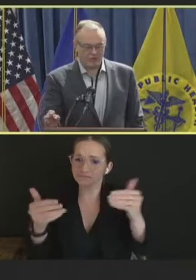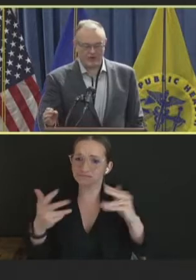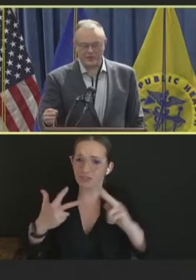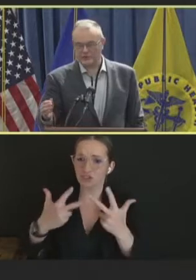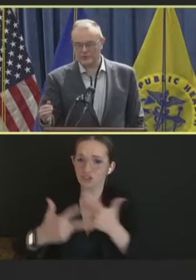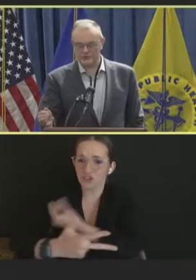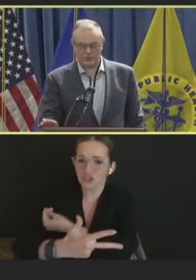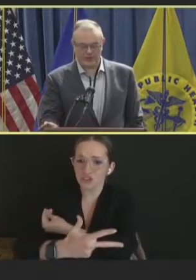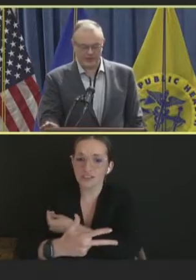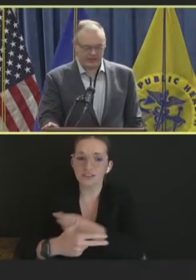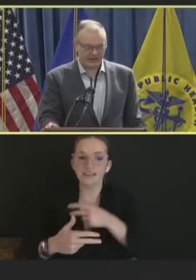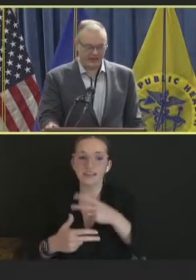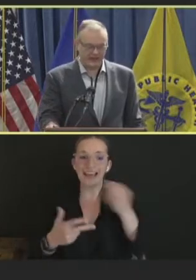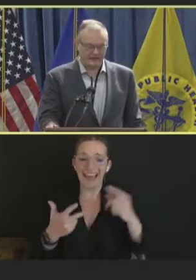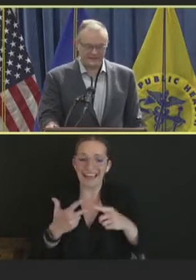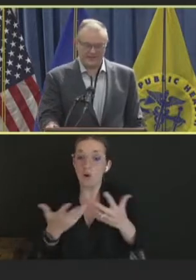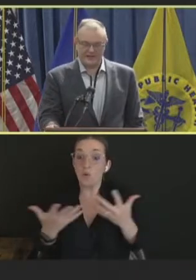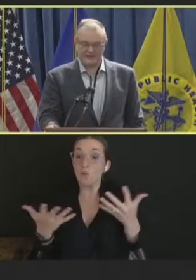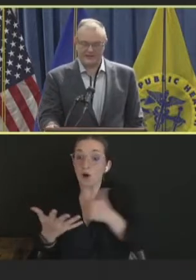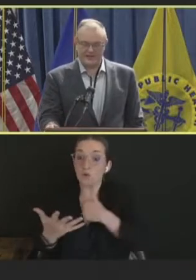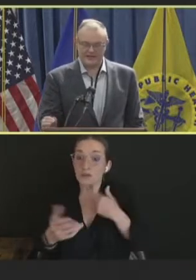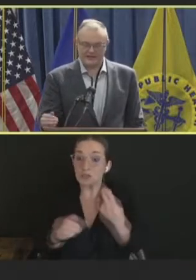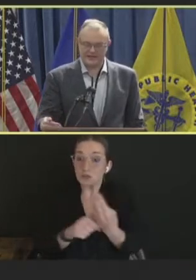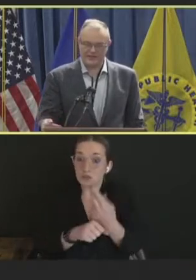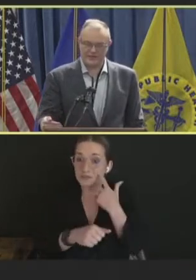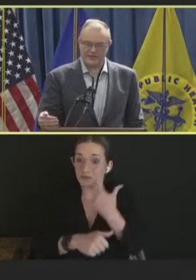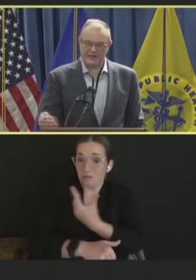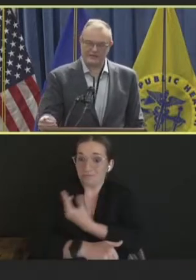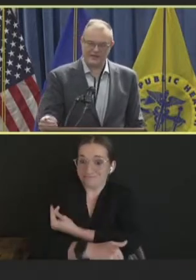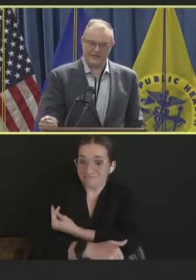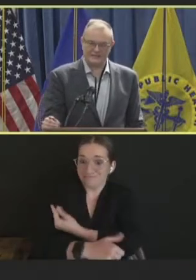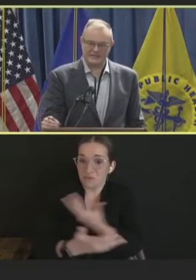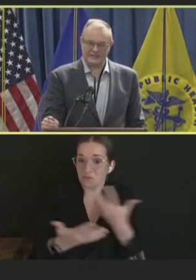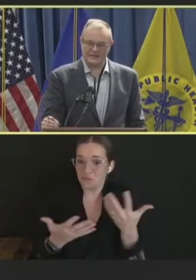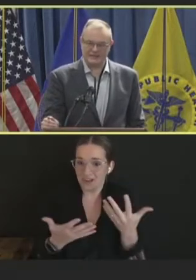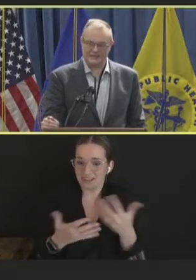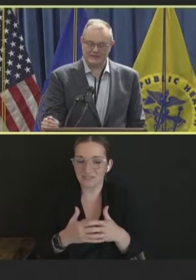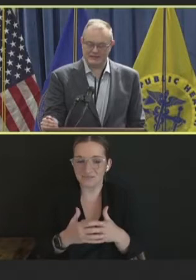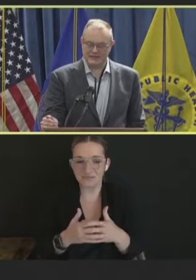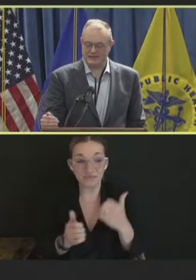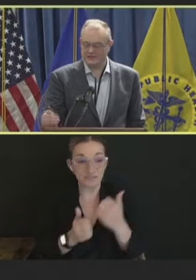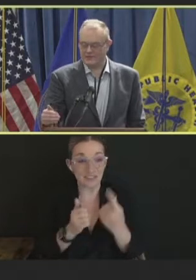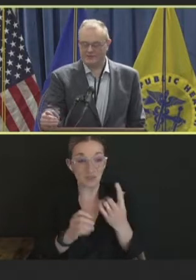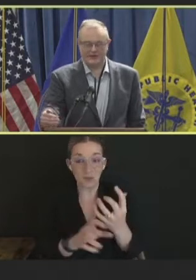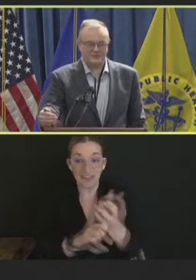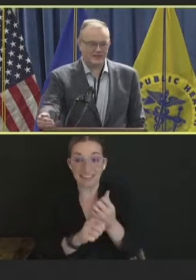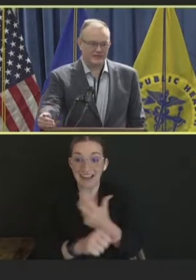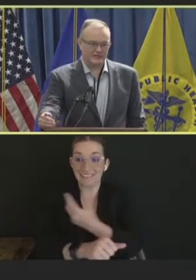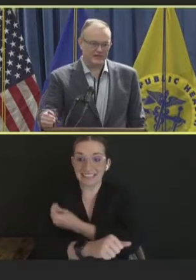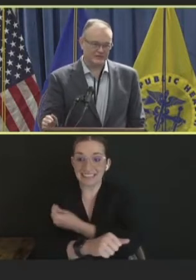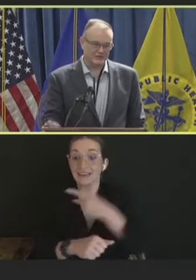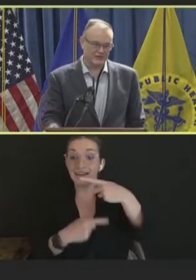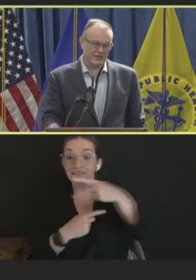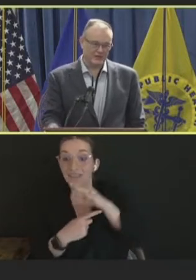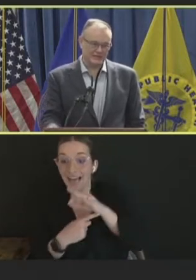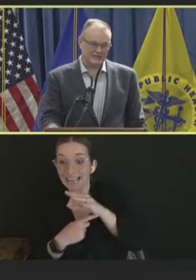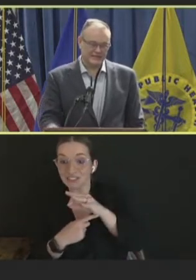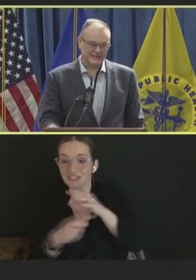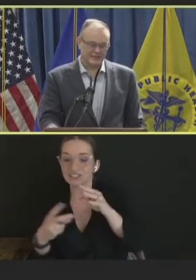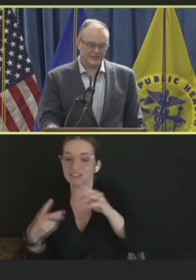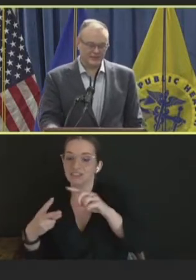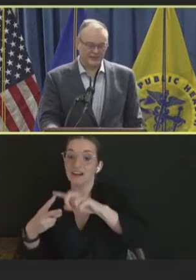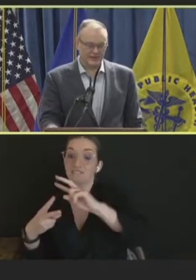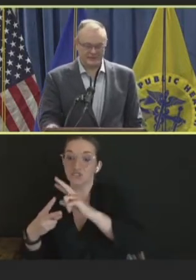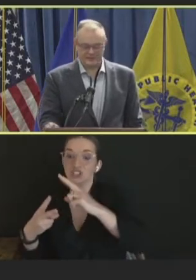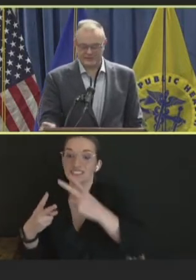of what do we boost with? And this idea that everybody got a vaccine, that if you got Pfizer, you got the Pfizer second